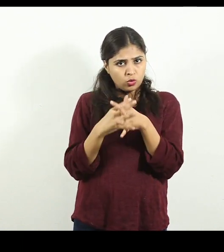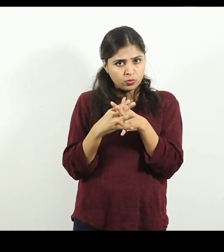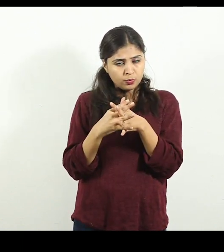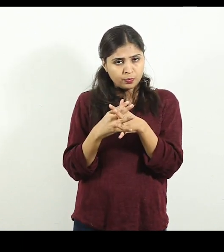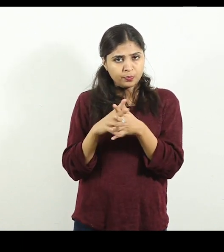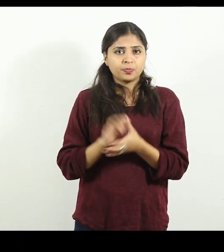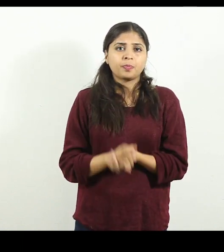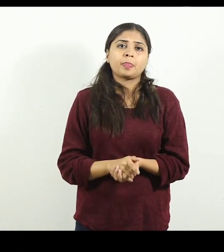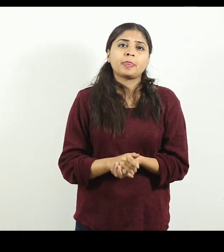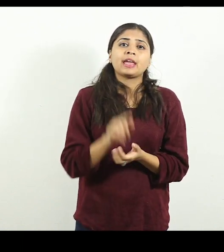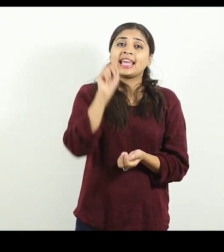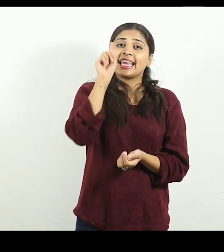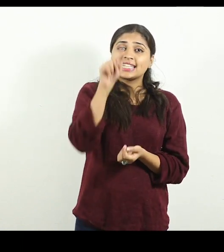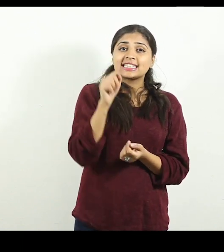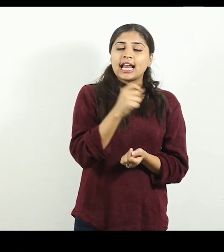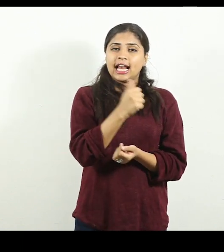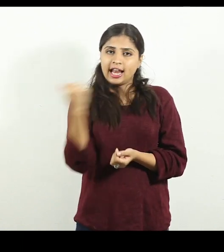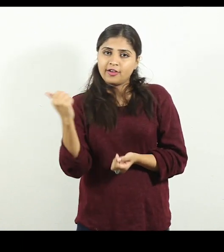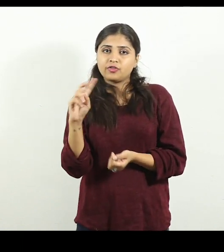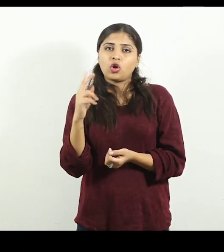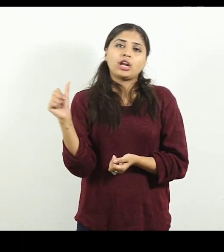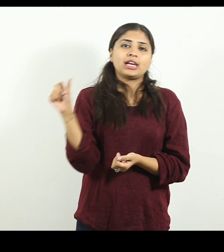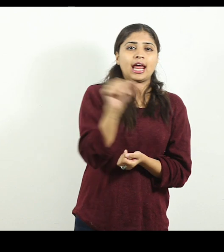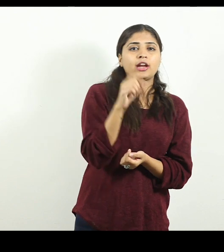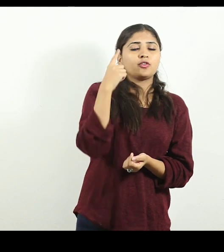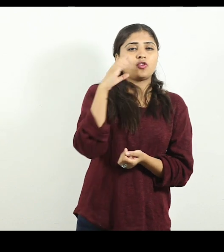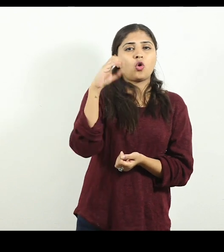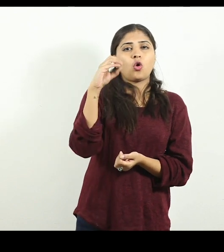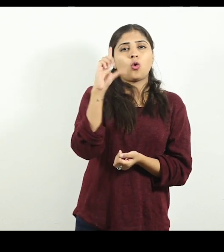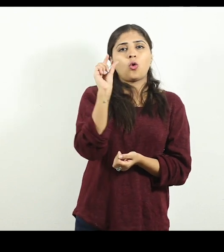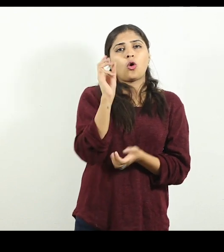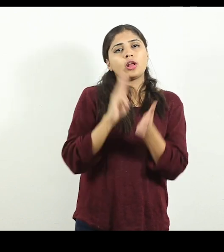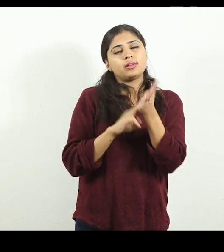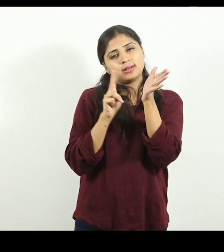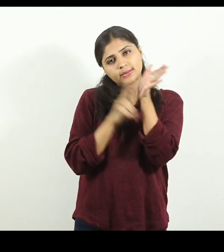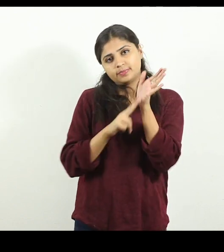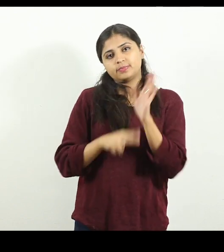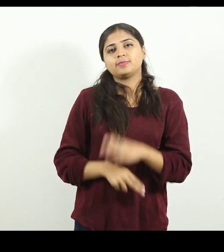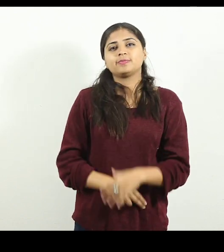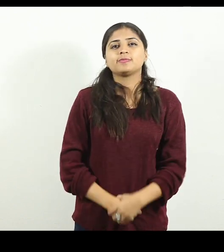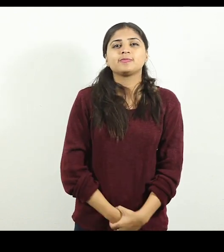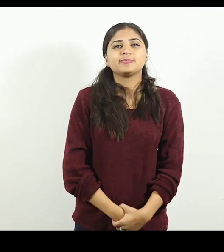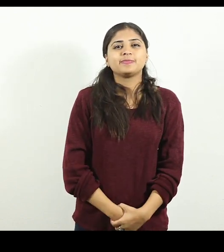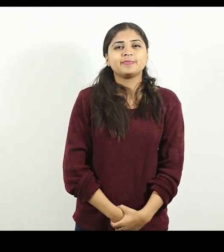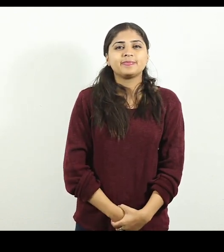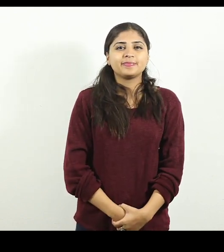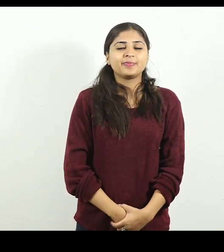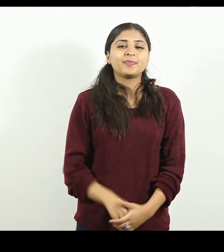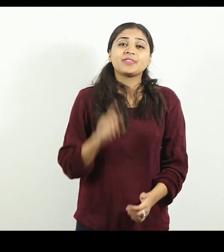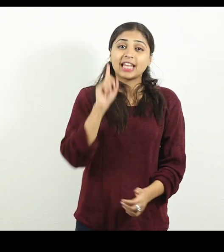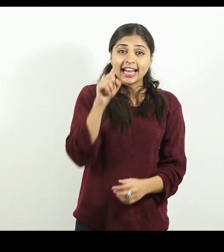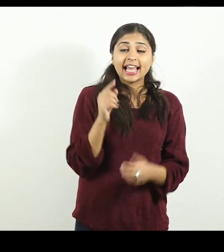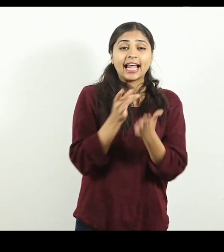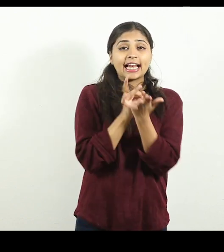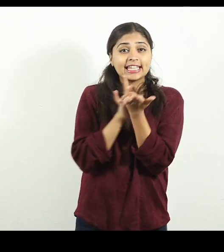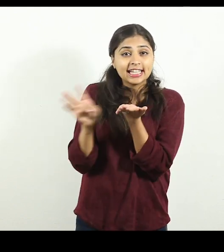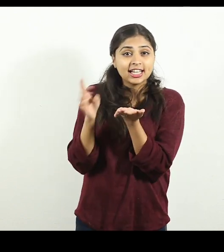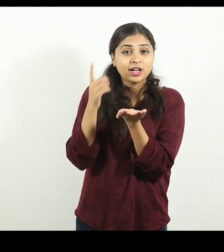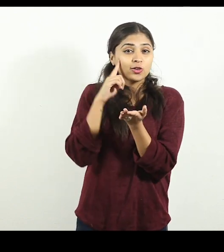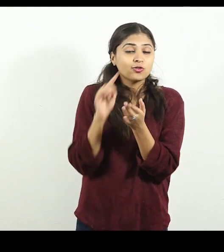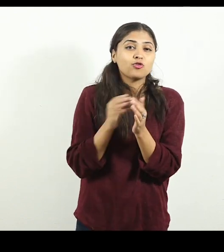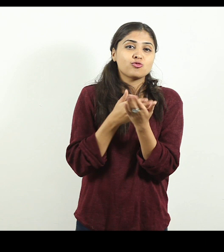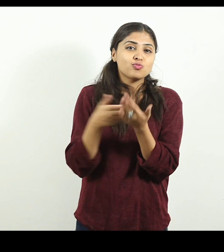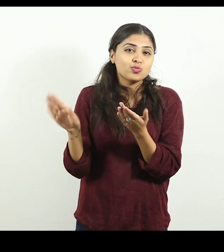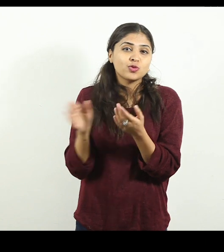Click on Insert left or Insert right to insert a column. Click on Delete to remove a column, row or